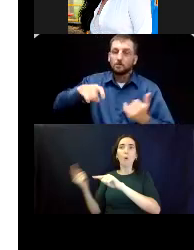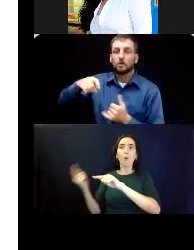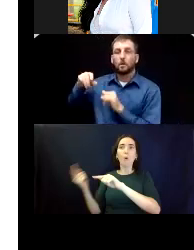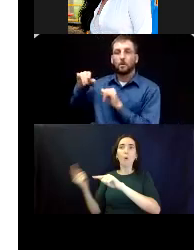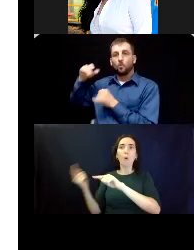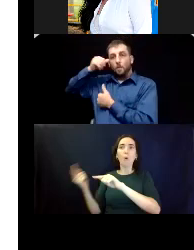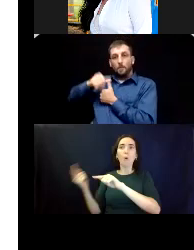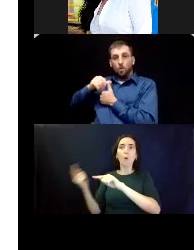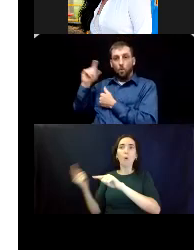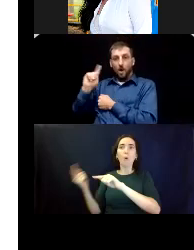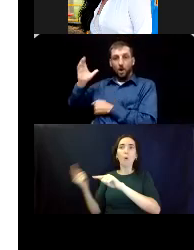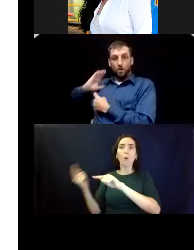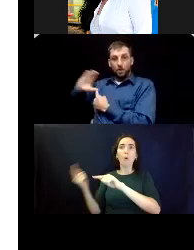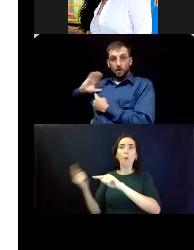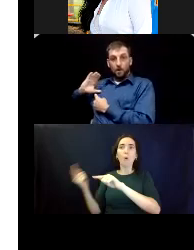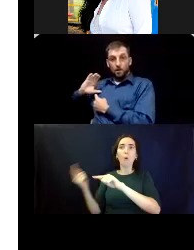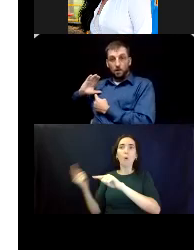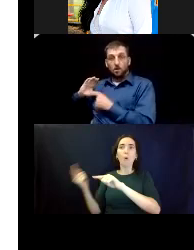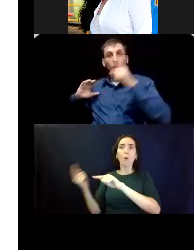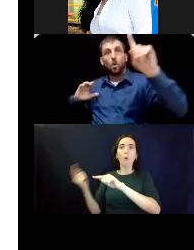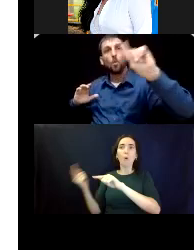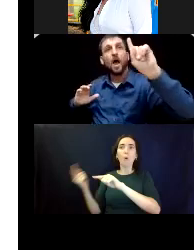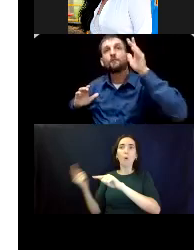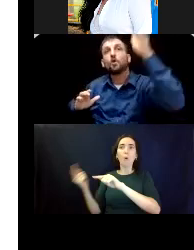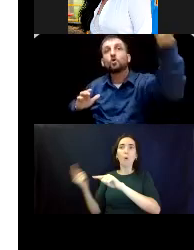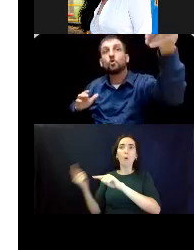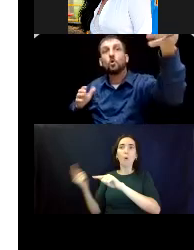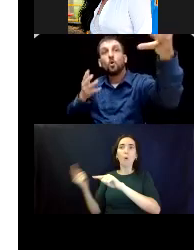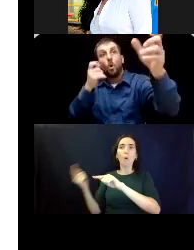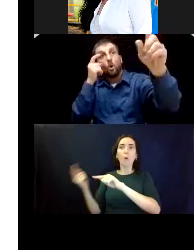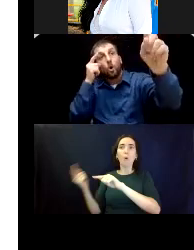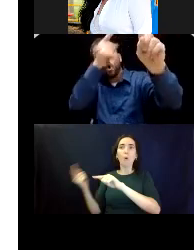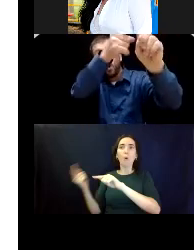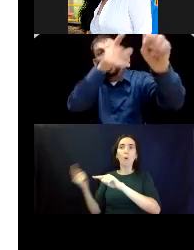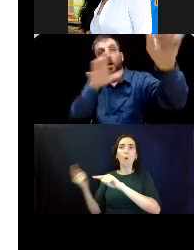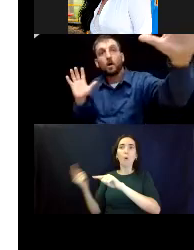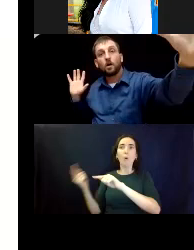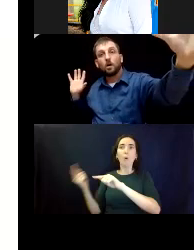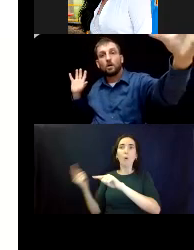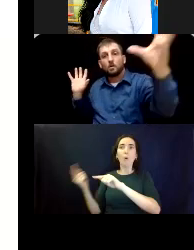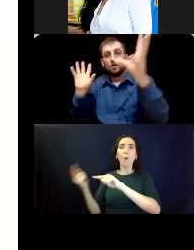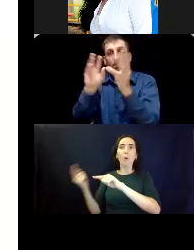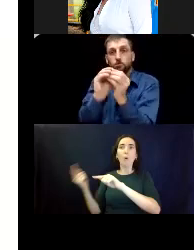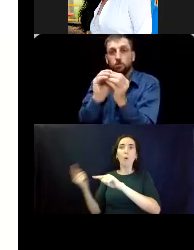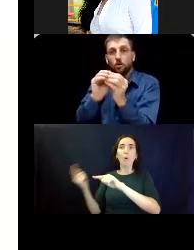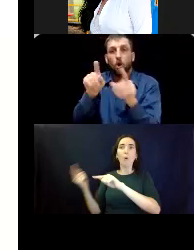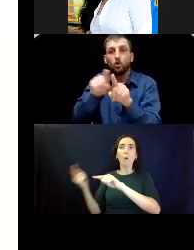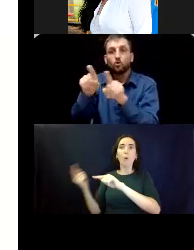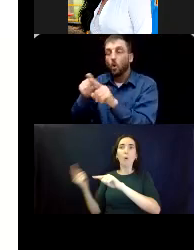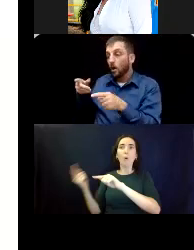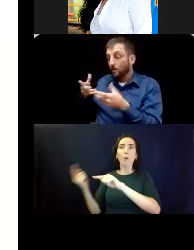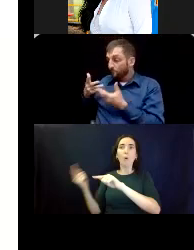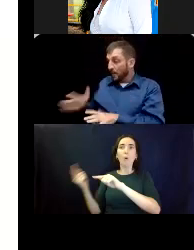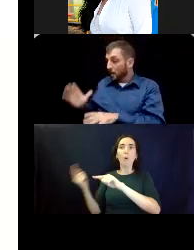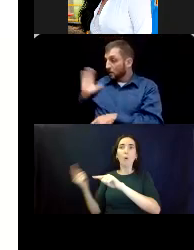go, and also the tools that worked in the past. We're creating a reflection of the world that we want to